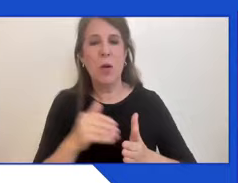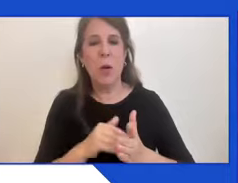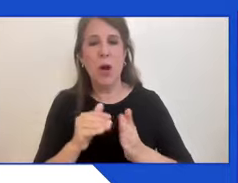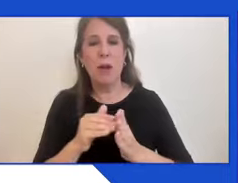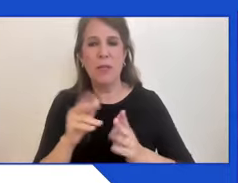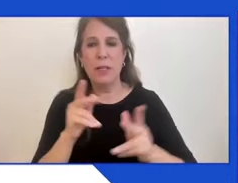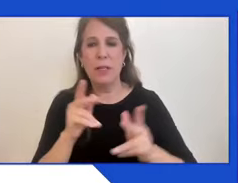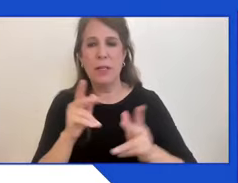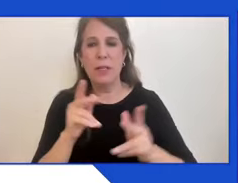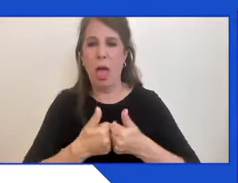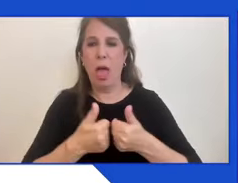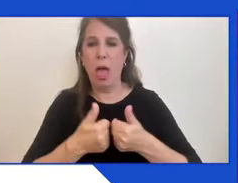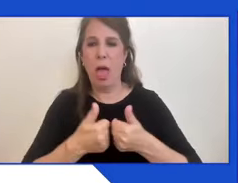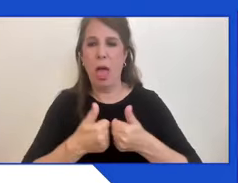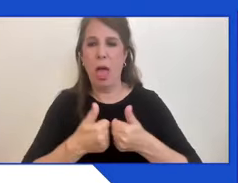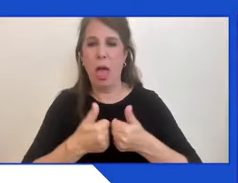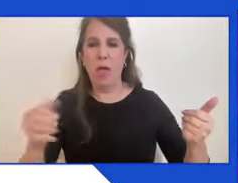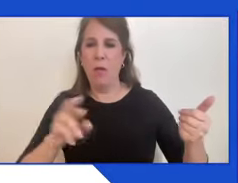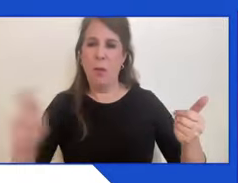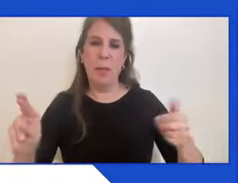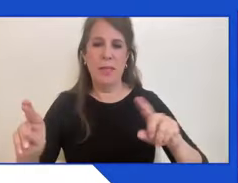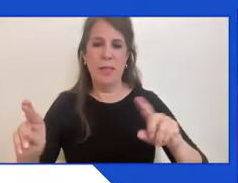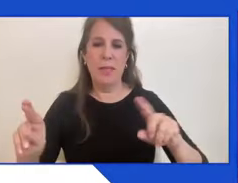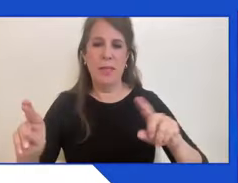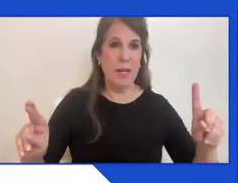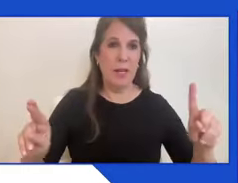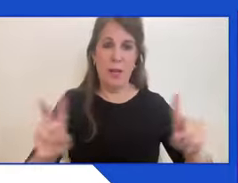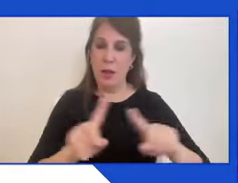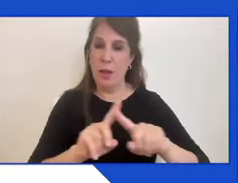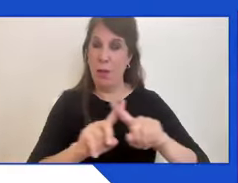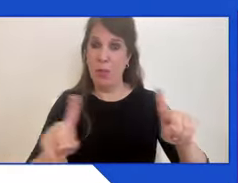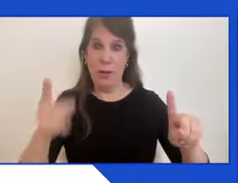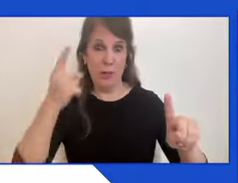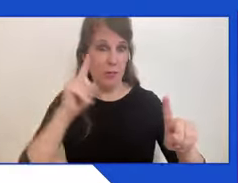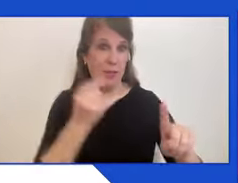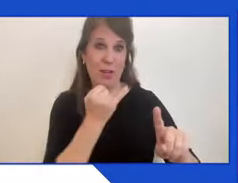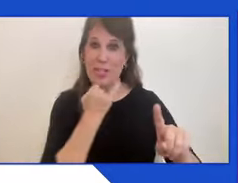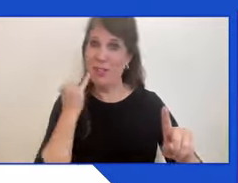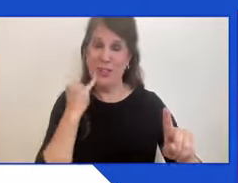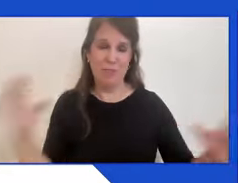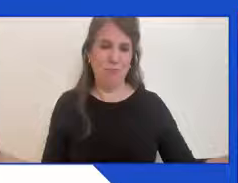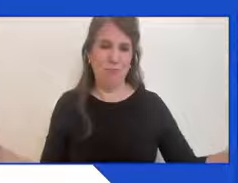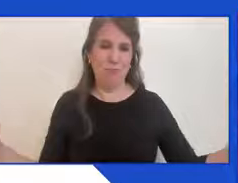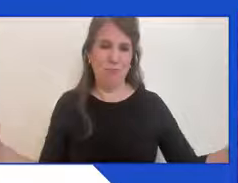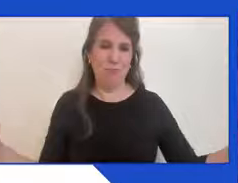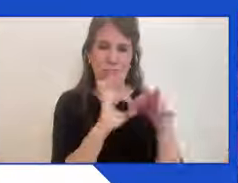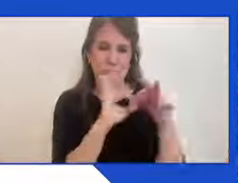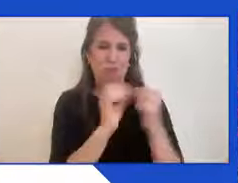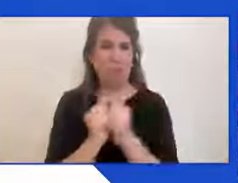lines, but not when it comes to Israel.